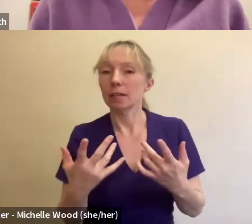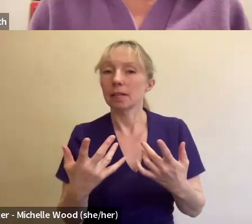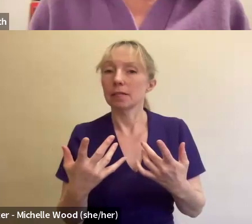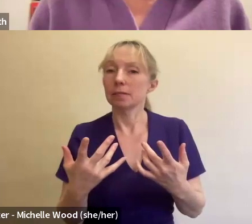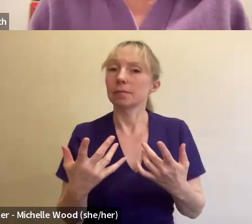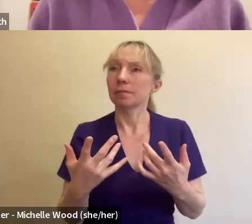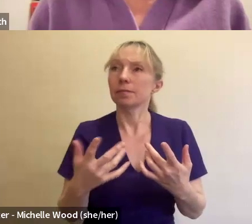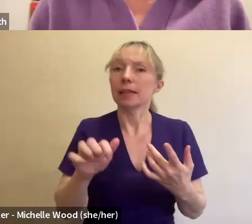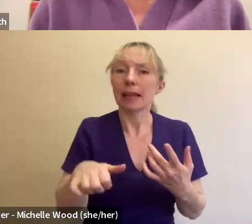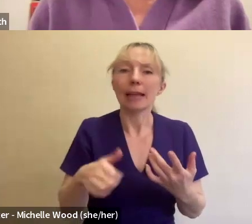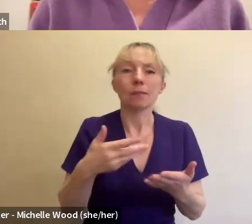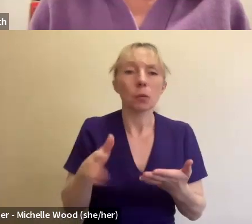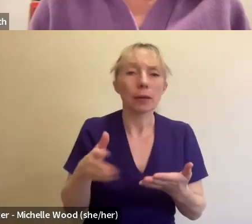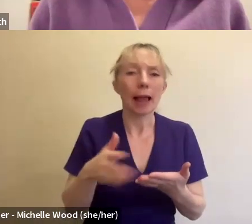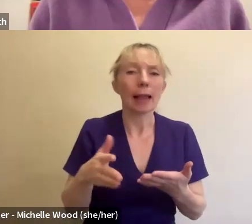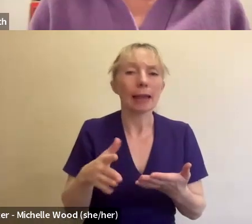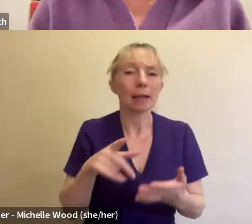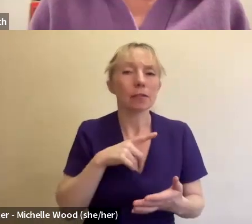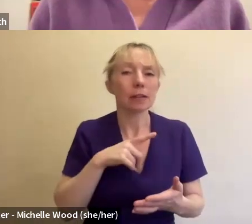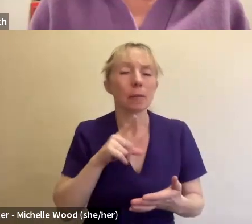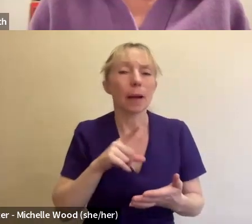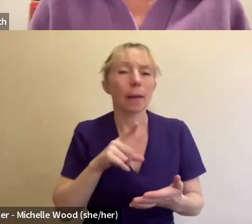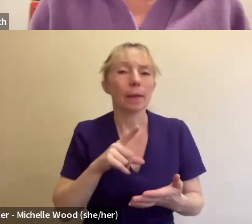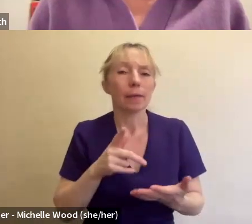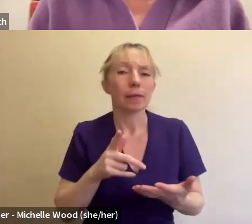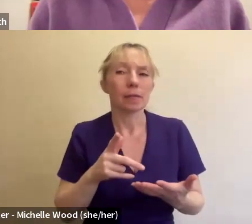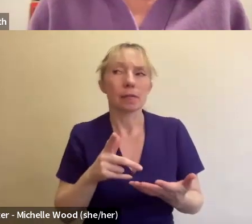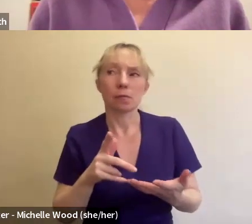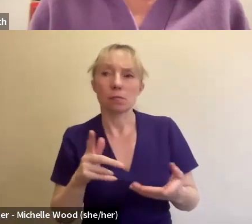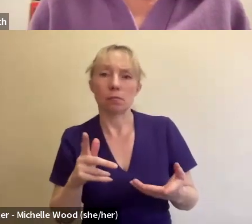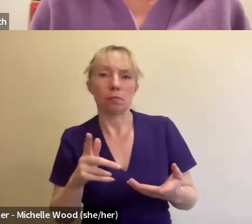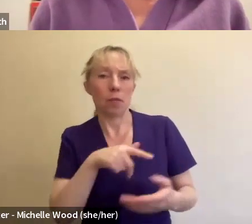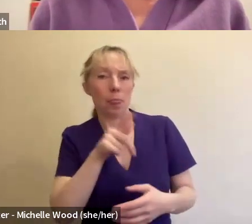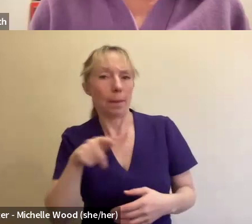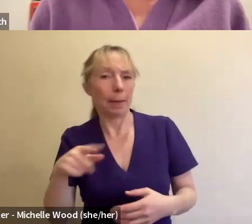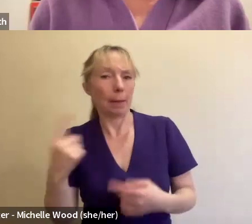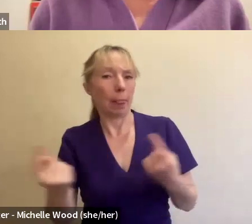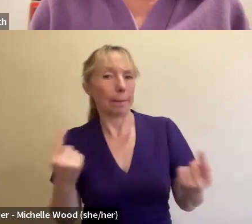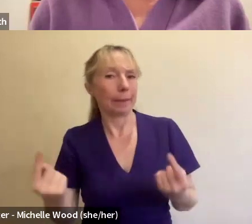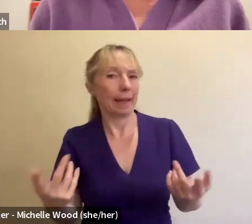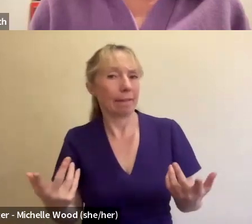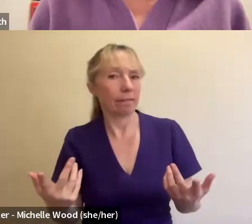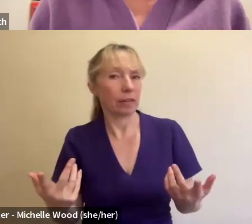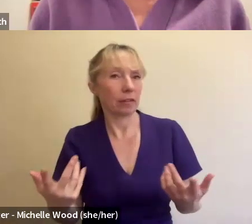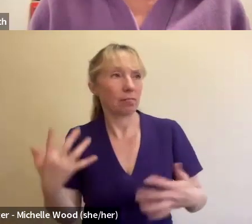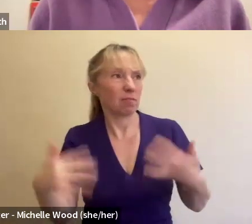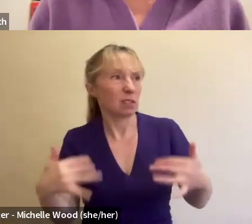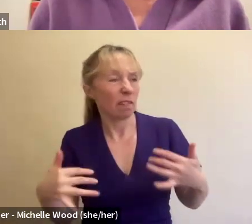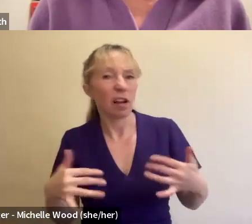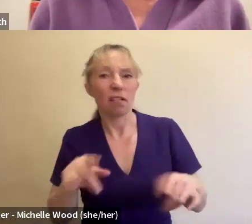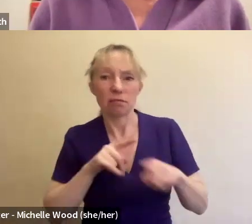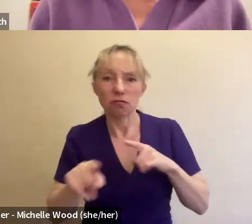then the price that is being paid by the people living there is what they are trying to get across.